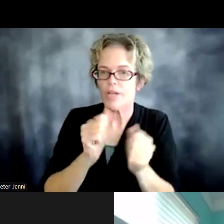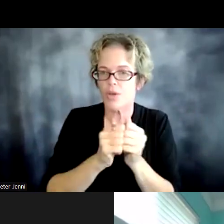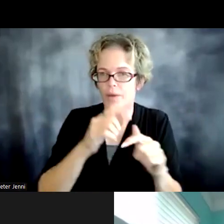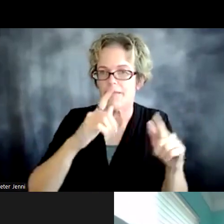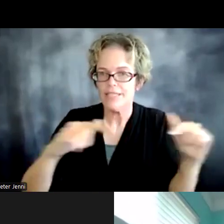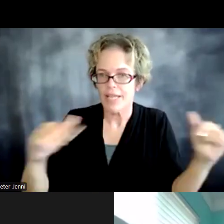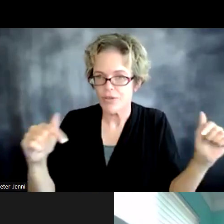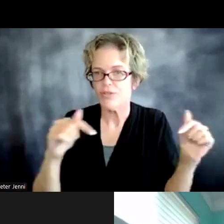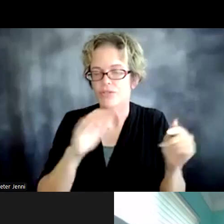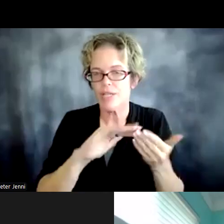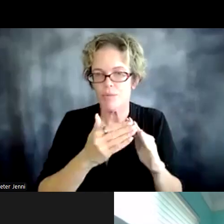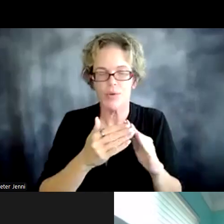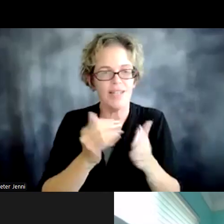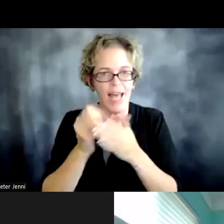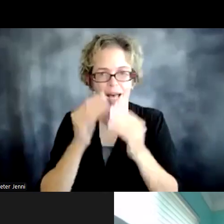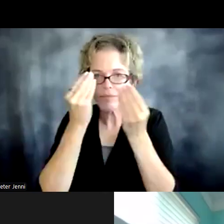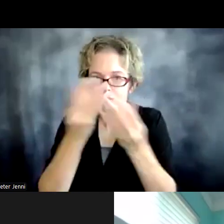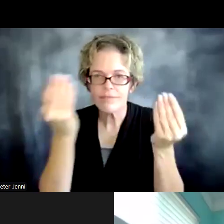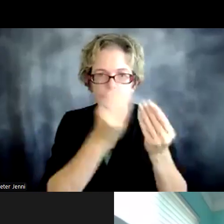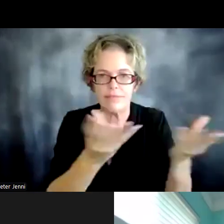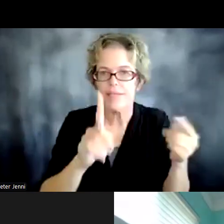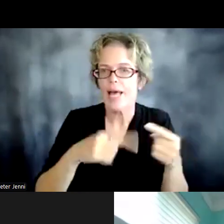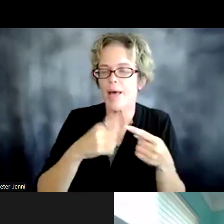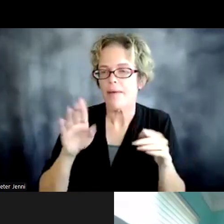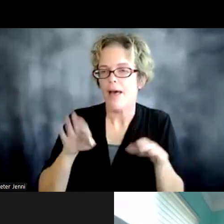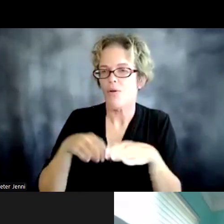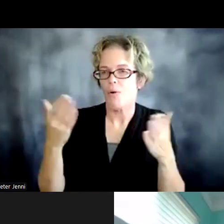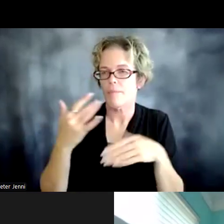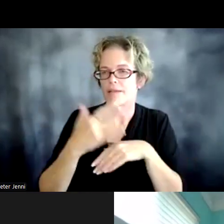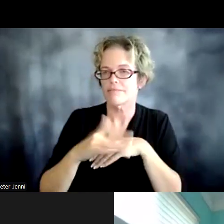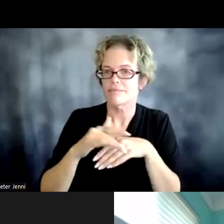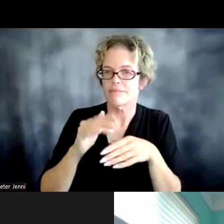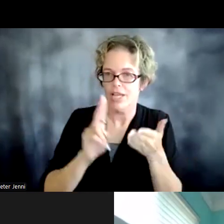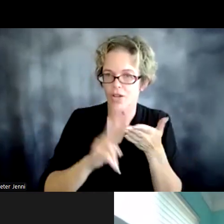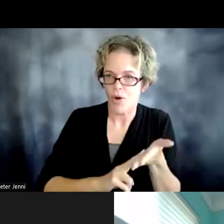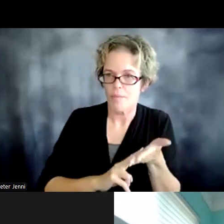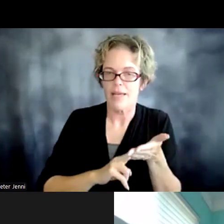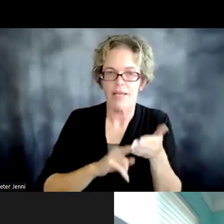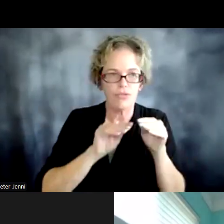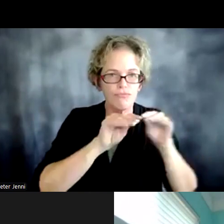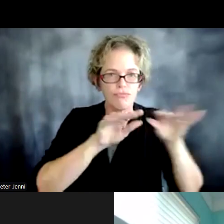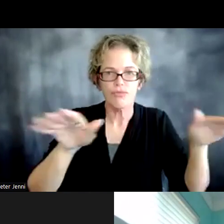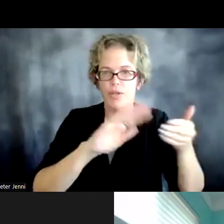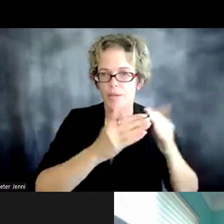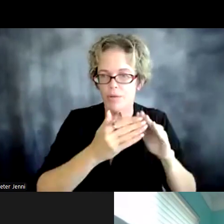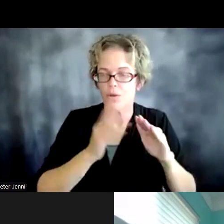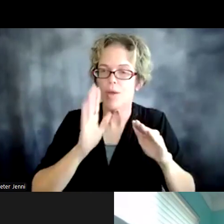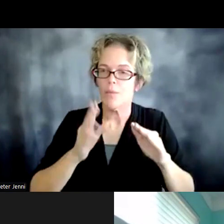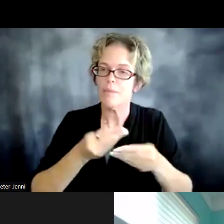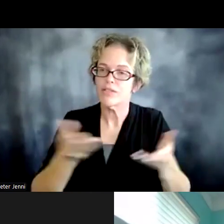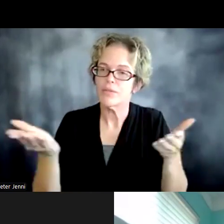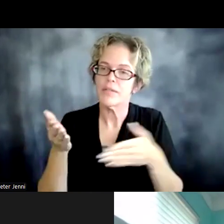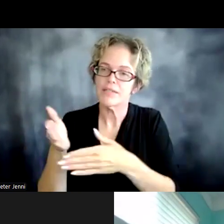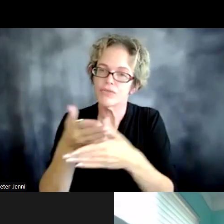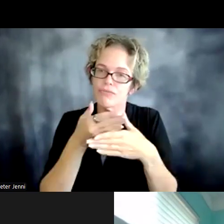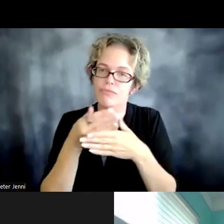communities to help get the word out about open enrollment to their community. So we will be distributing dollars to